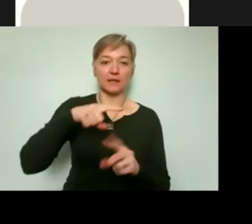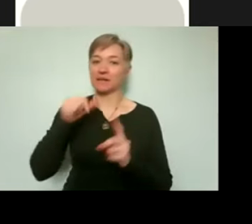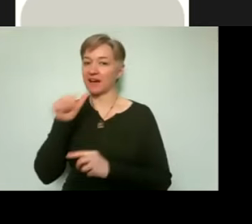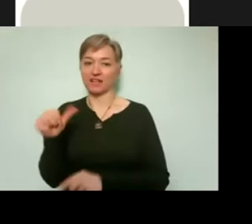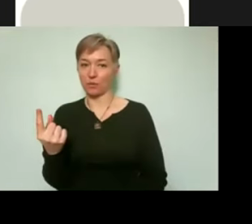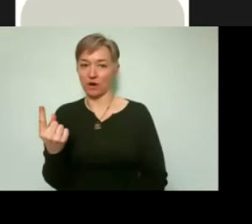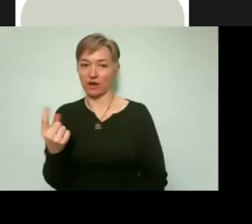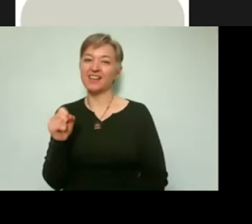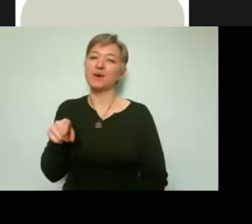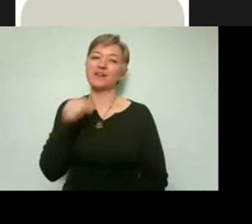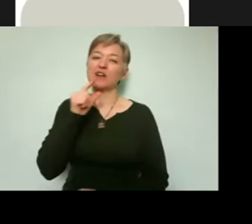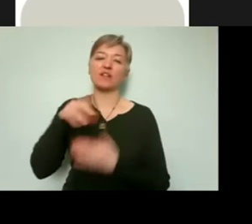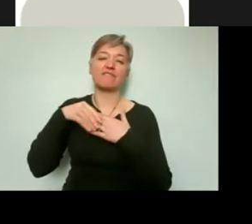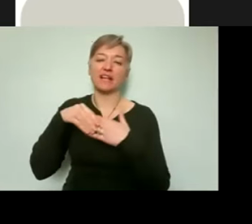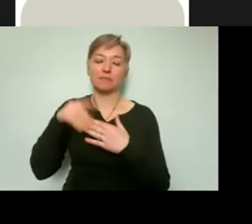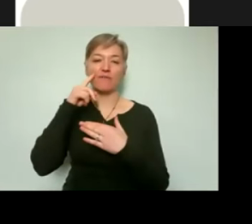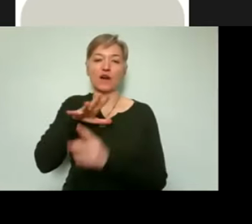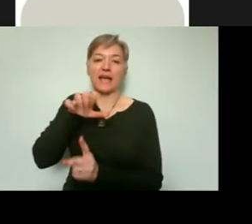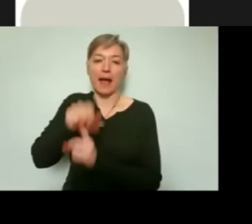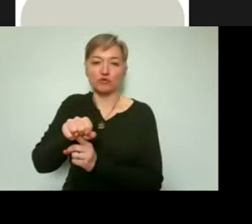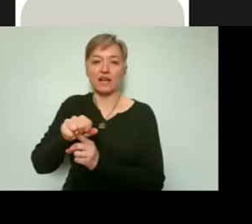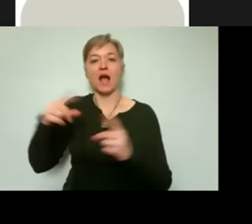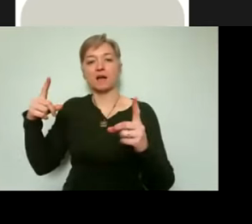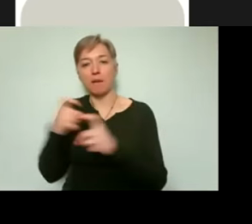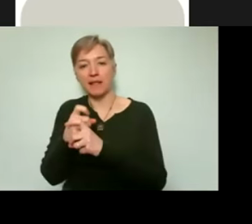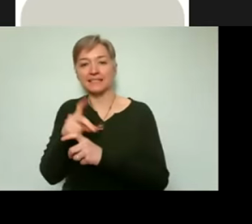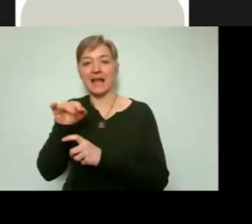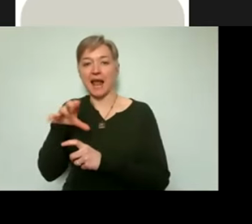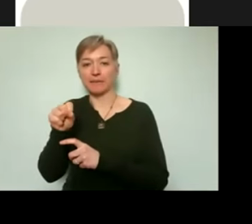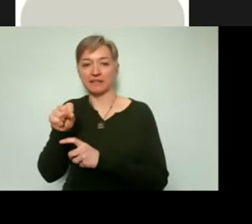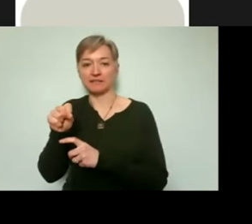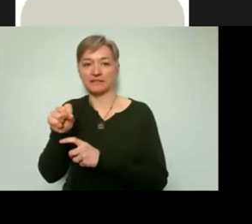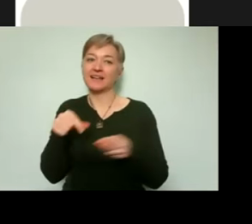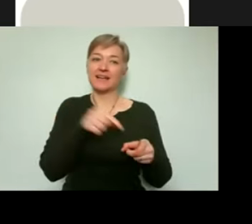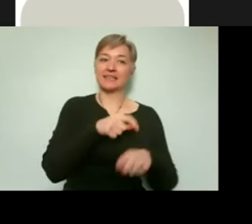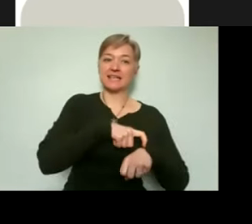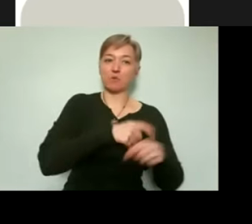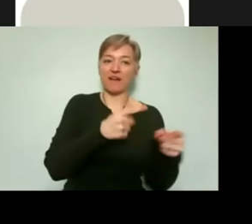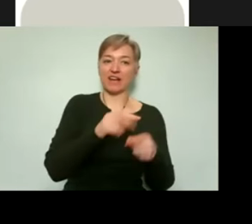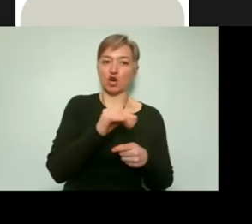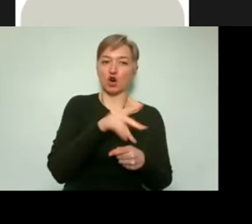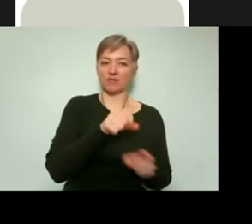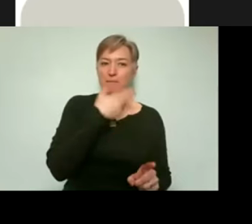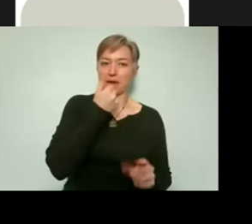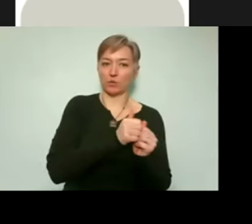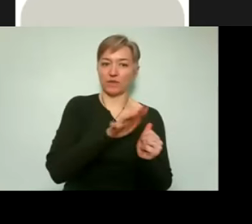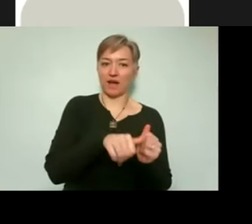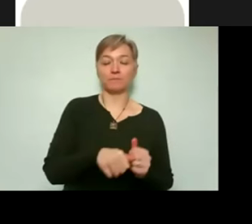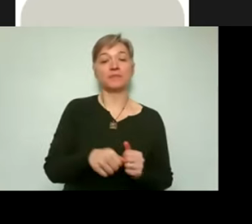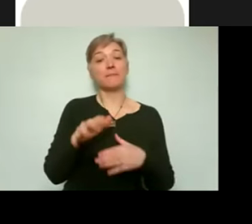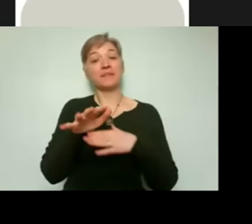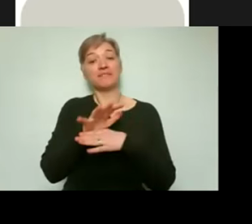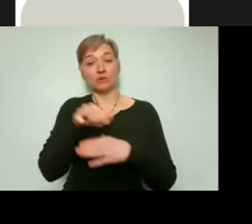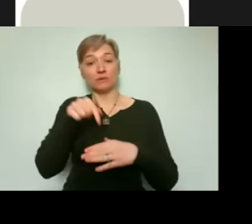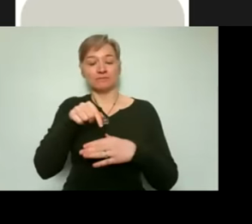flexible in terms of capturing complex dynamics the way the temporal event kernels are. And I mention these because the video data is, of course, an